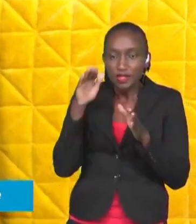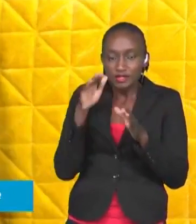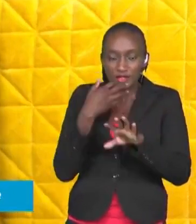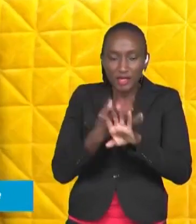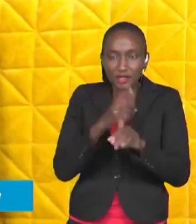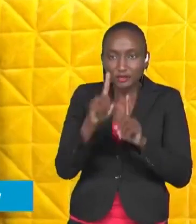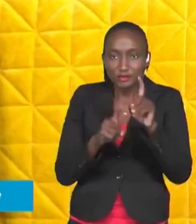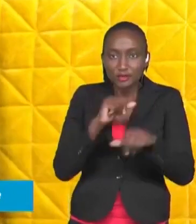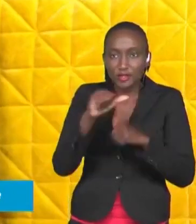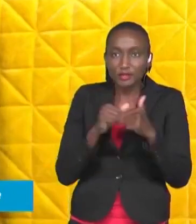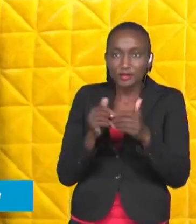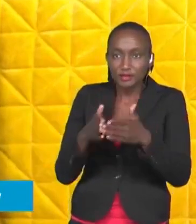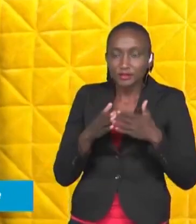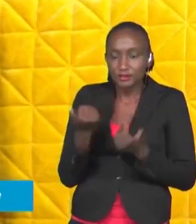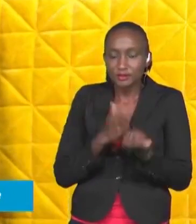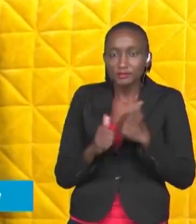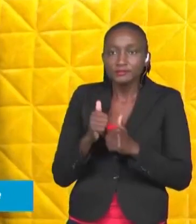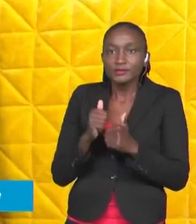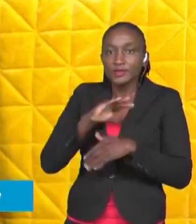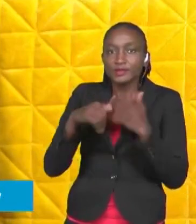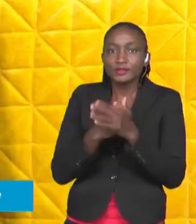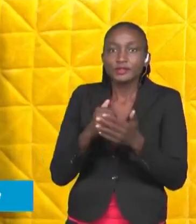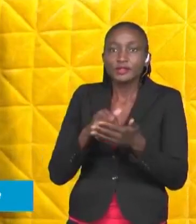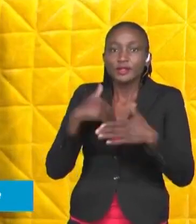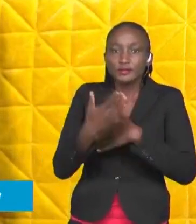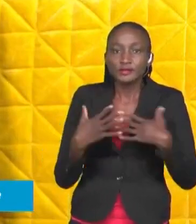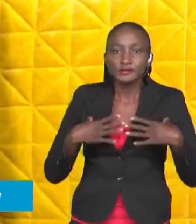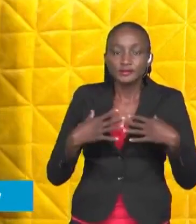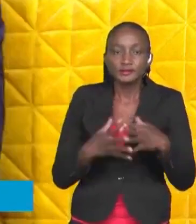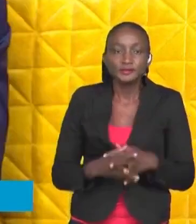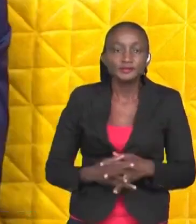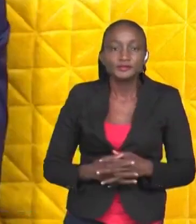questions about the Sexual Offences Act. All are coming to you after a short break.